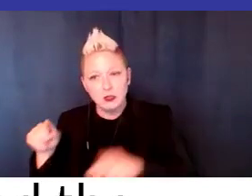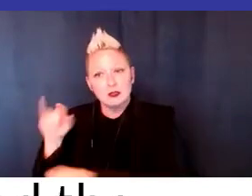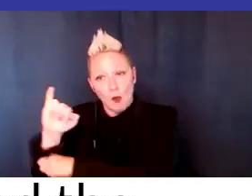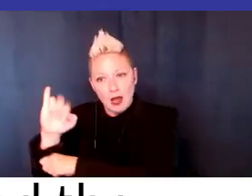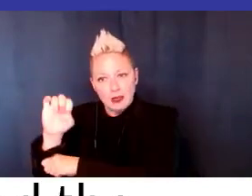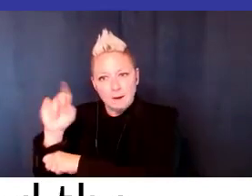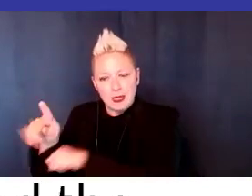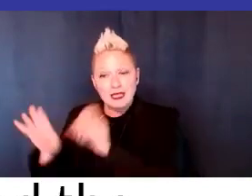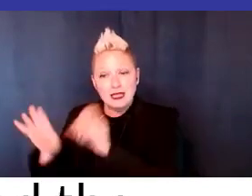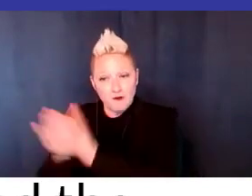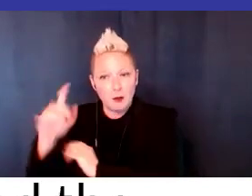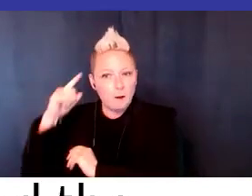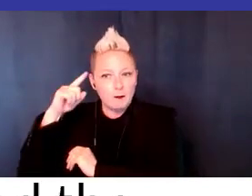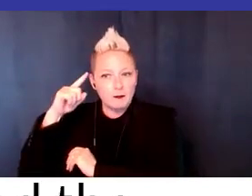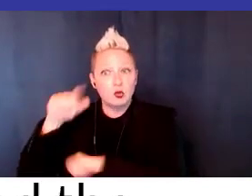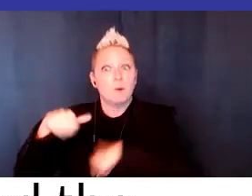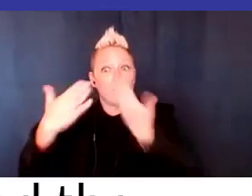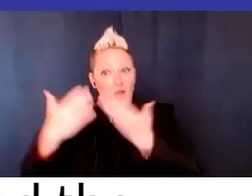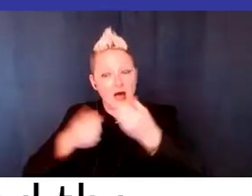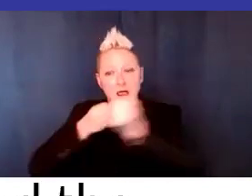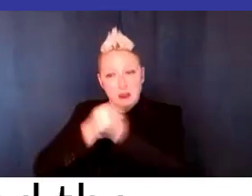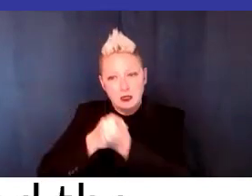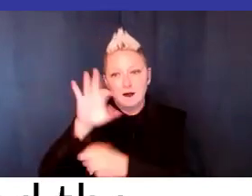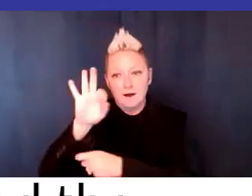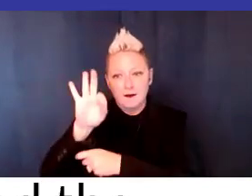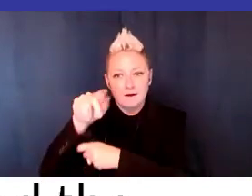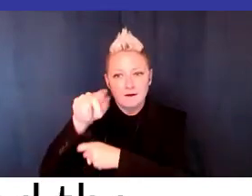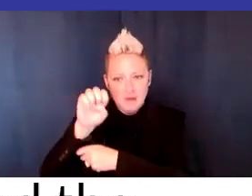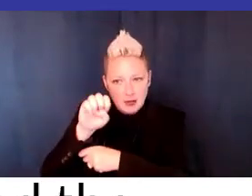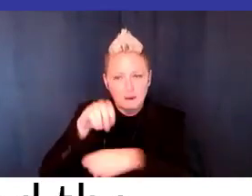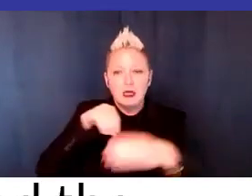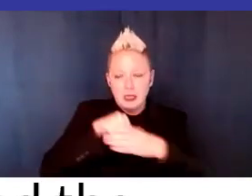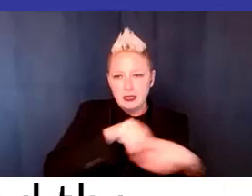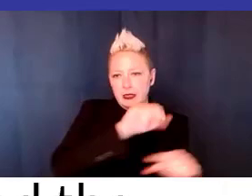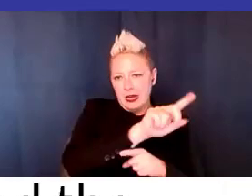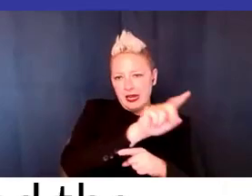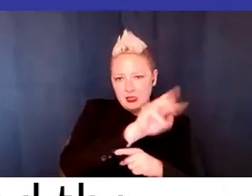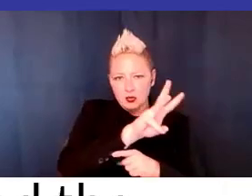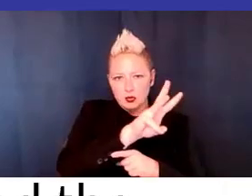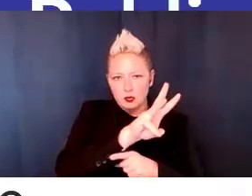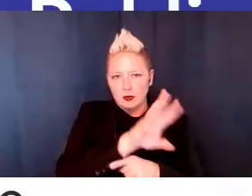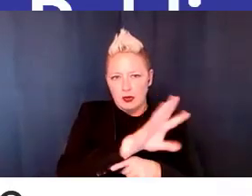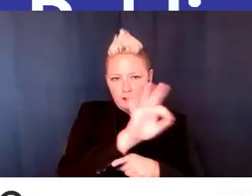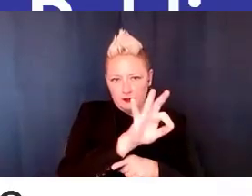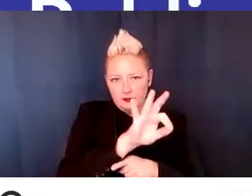developed to provide FAPE as defined in Endrew F.